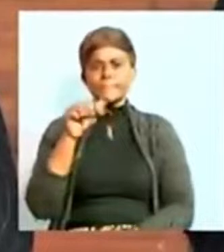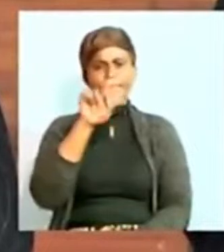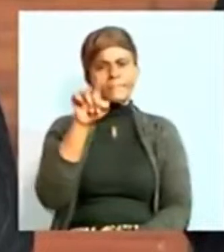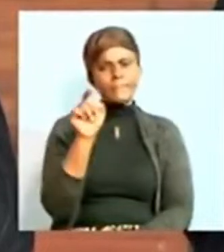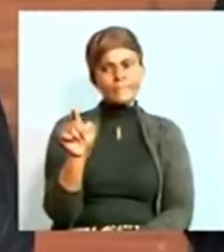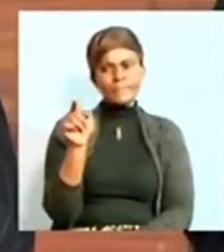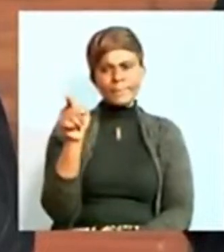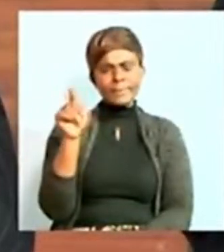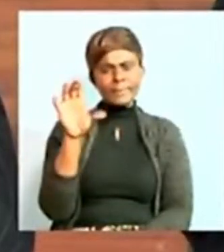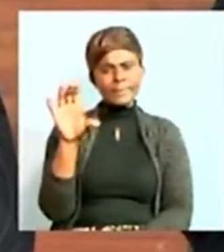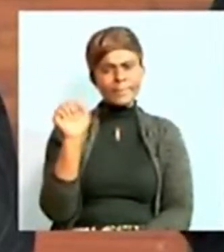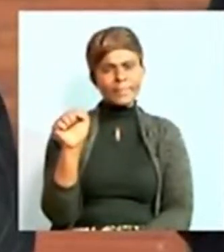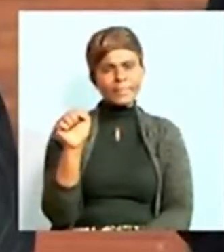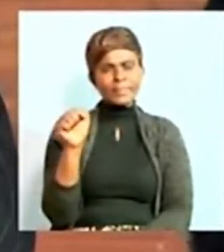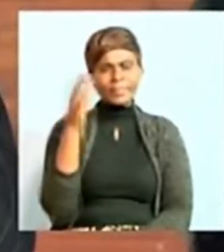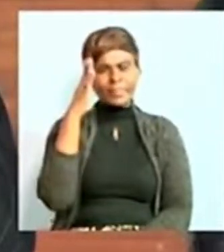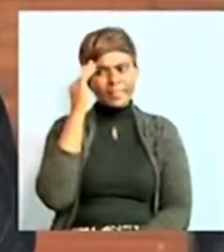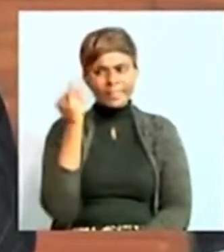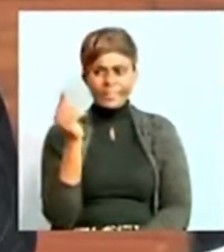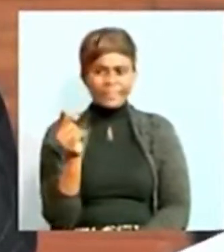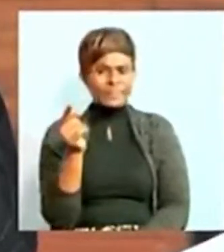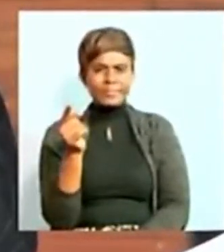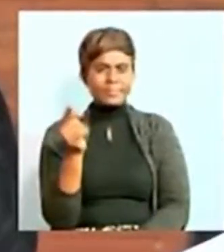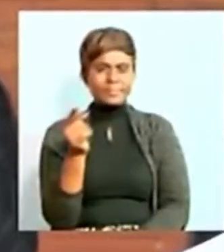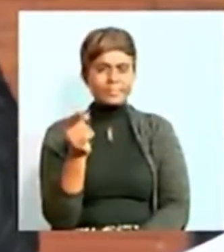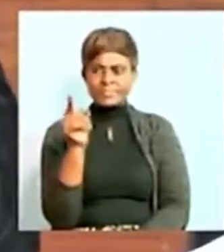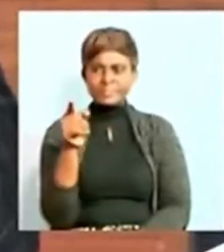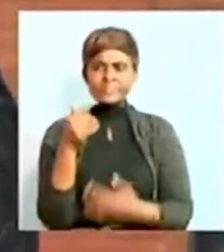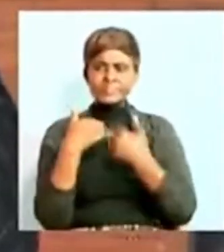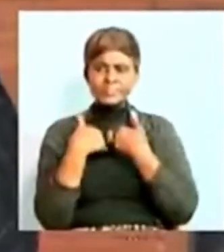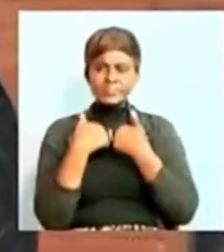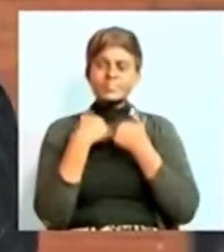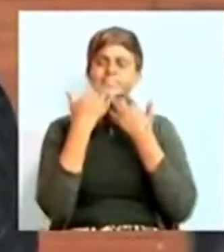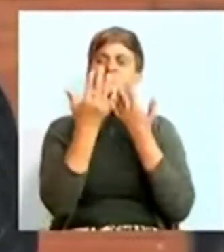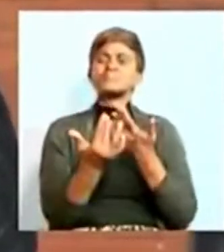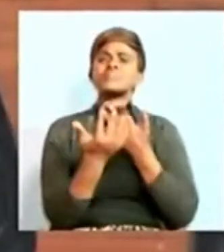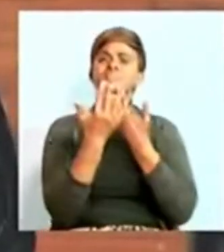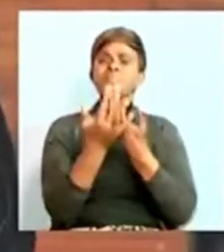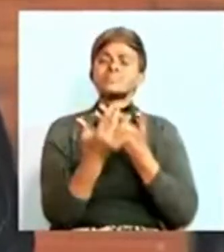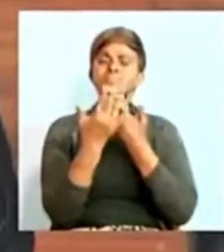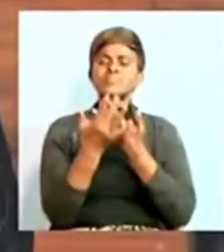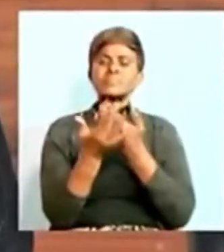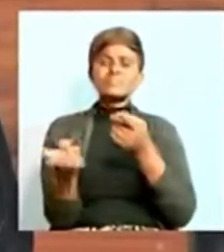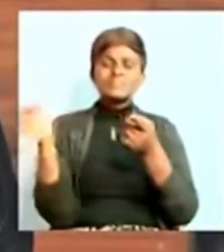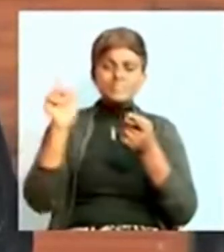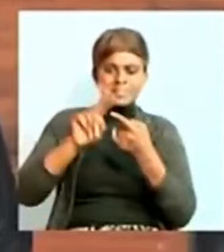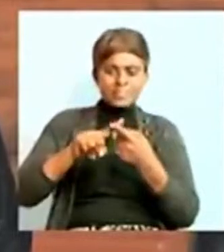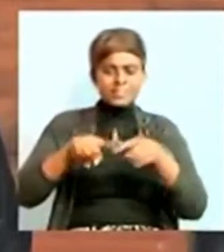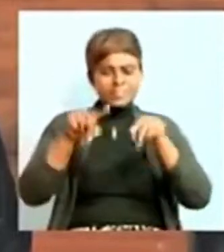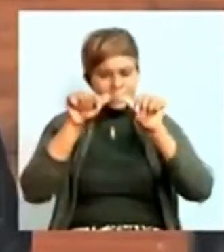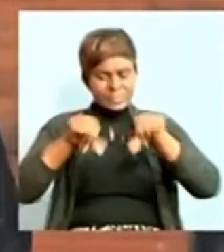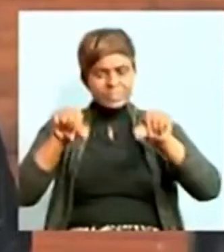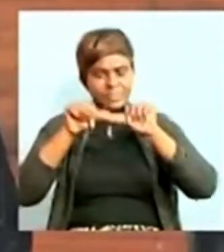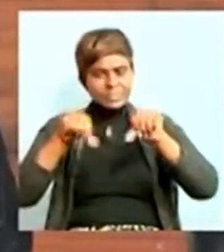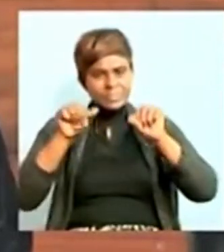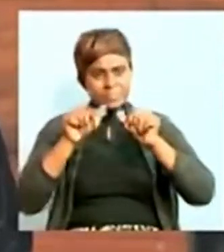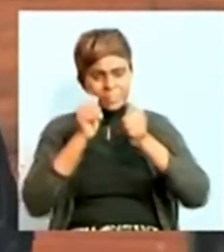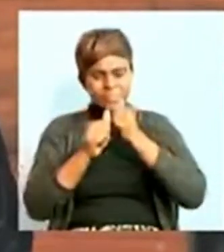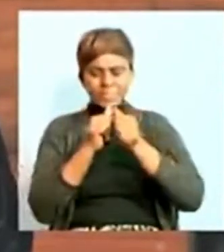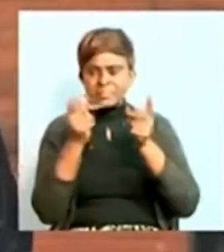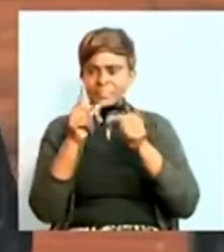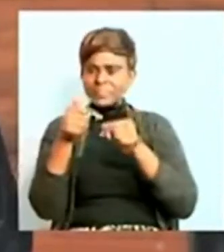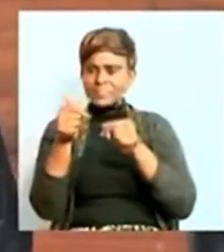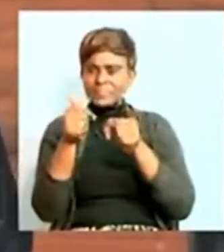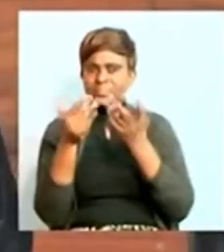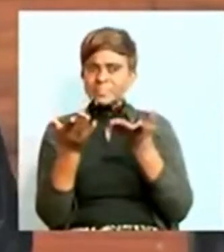CS, why do you have to wait until audit. That is when